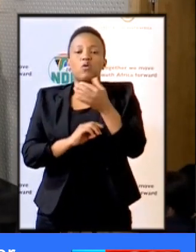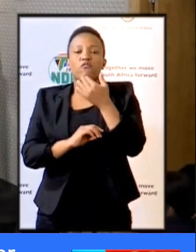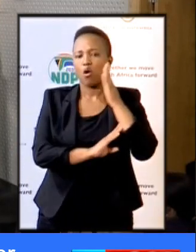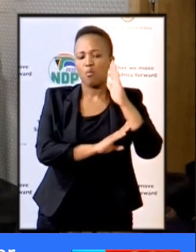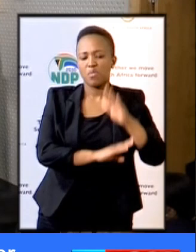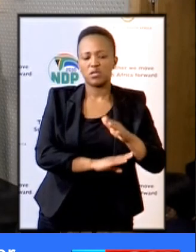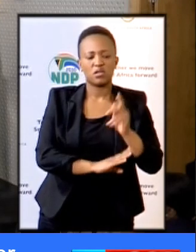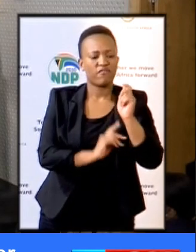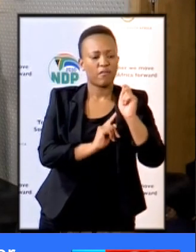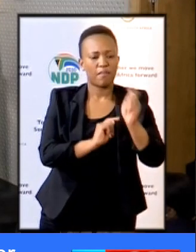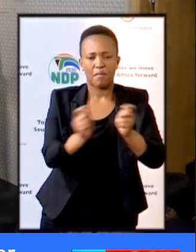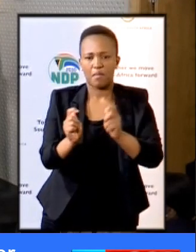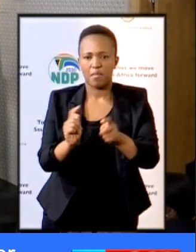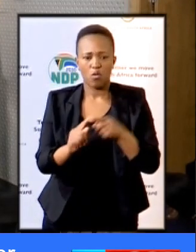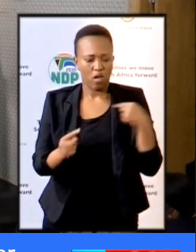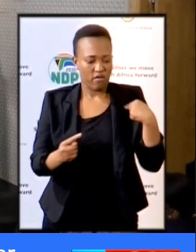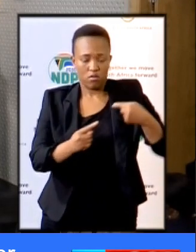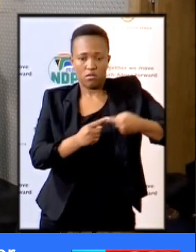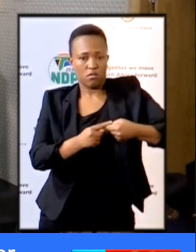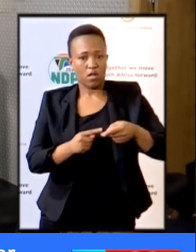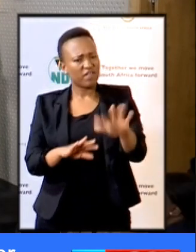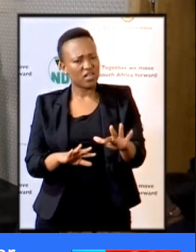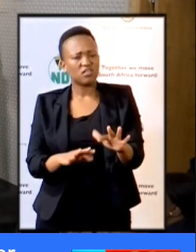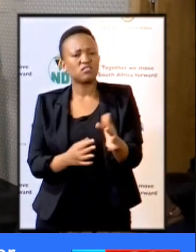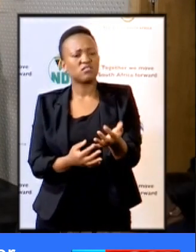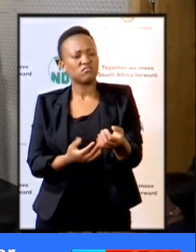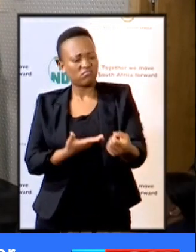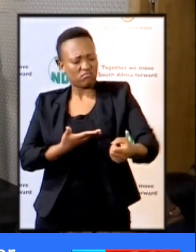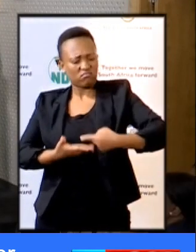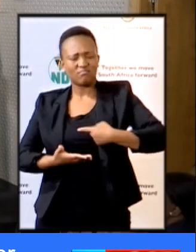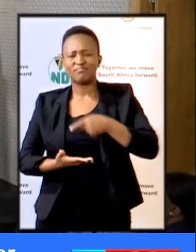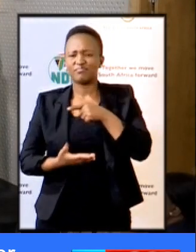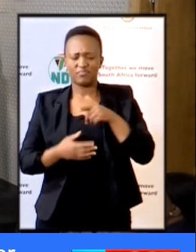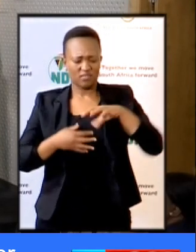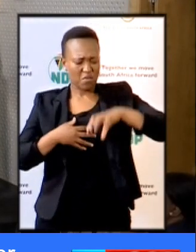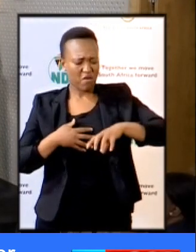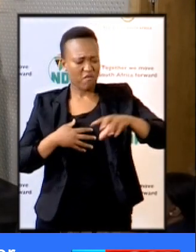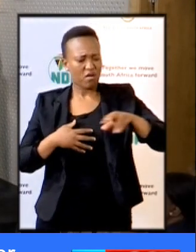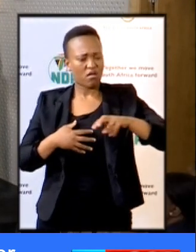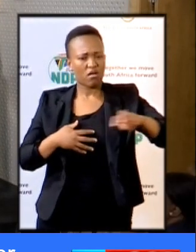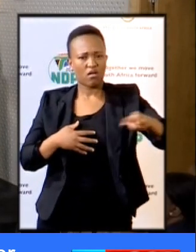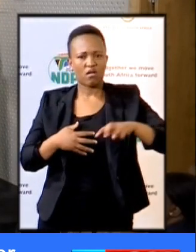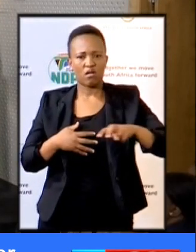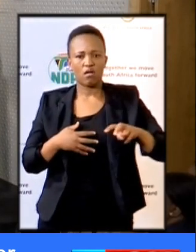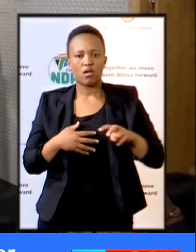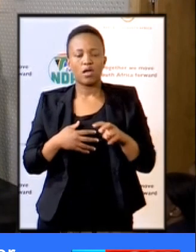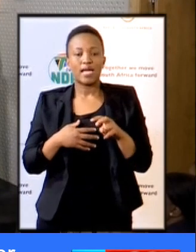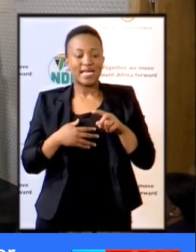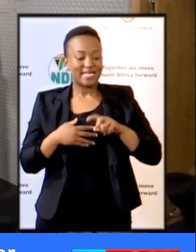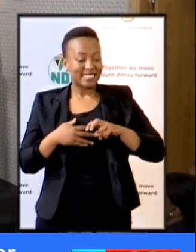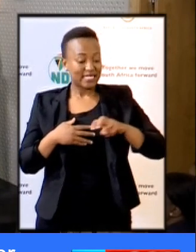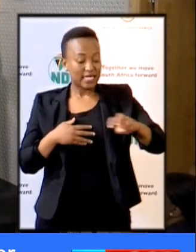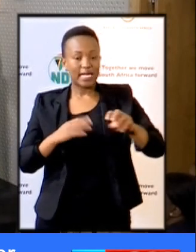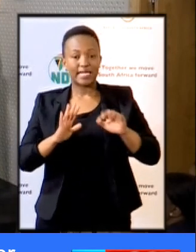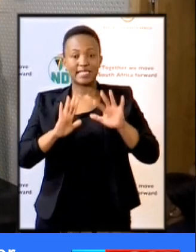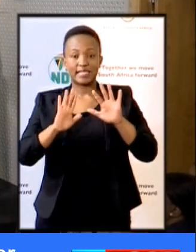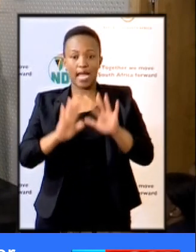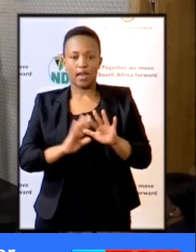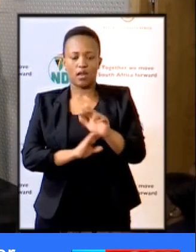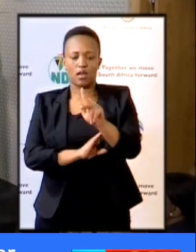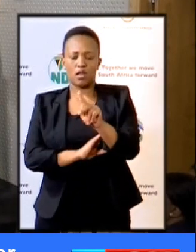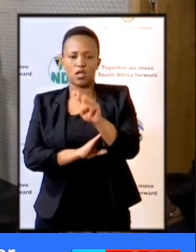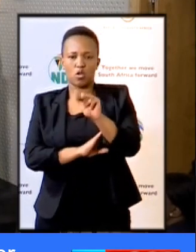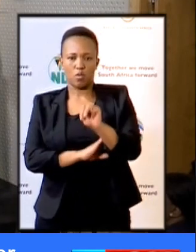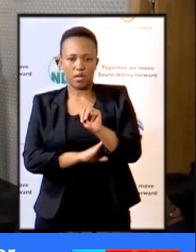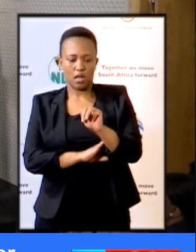in raise, and the person has sent a clarification to say that the distance is 10 kilometers. So it would be someone who